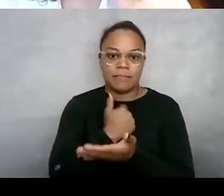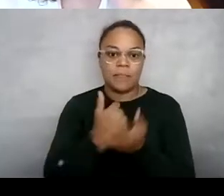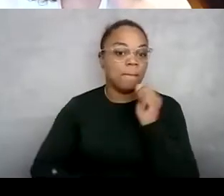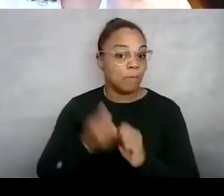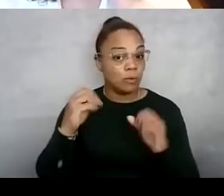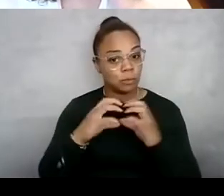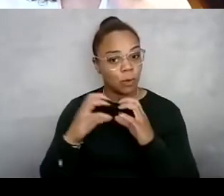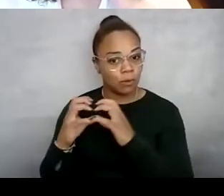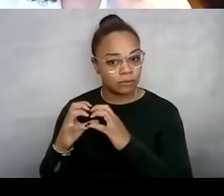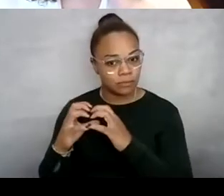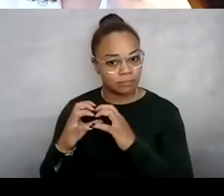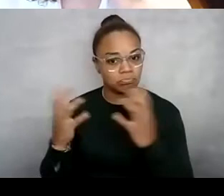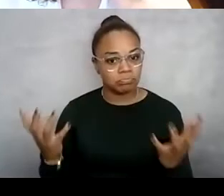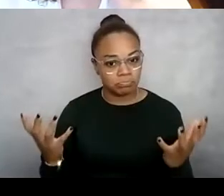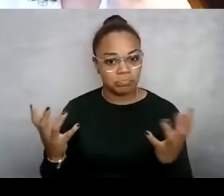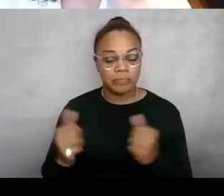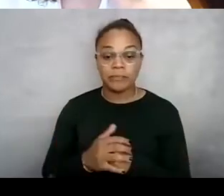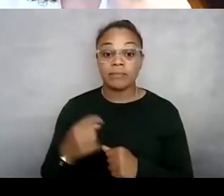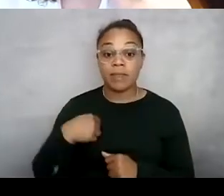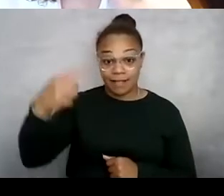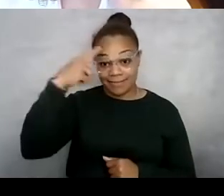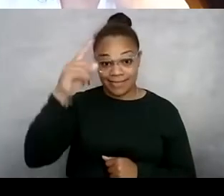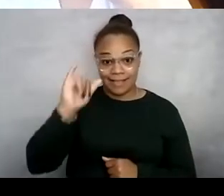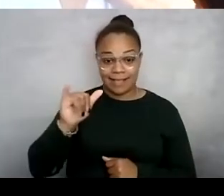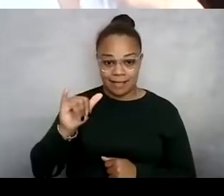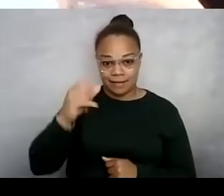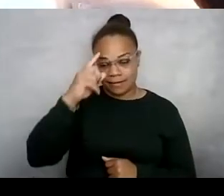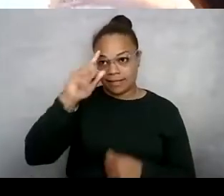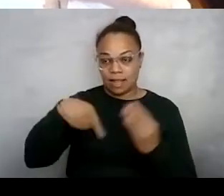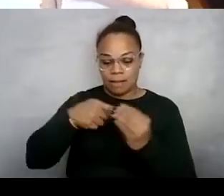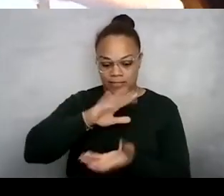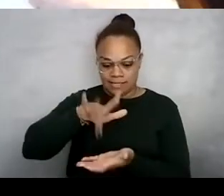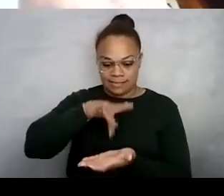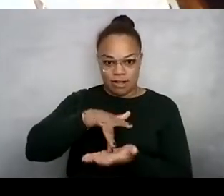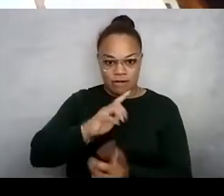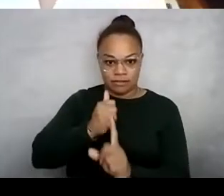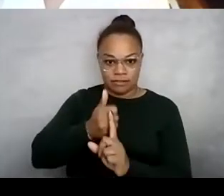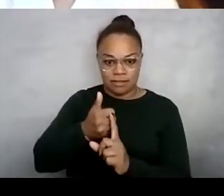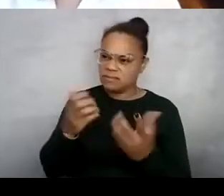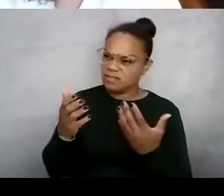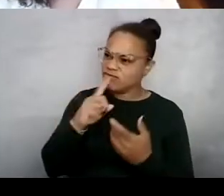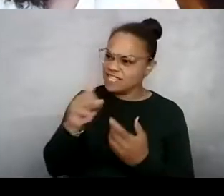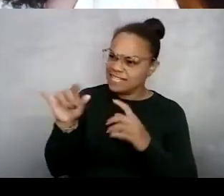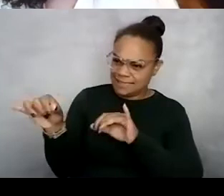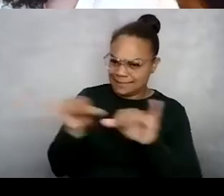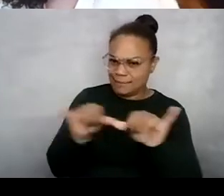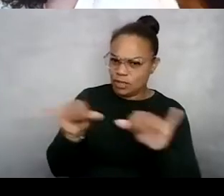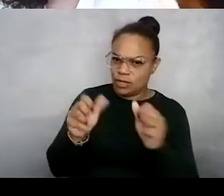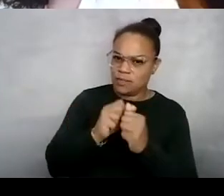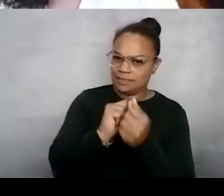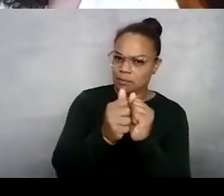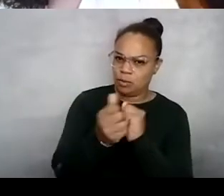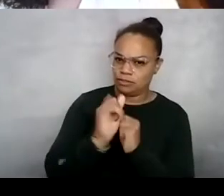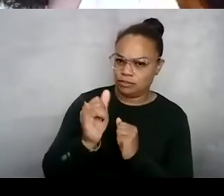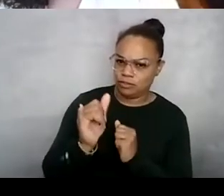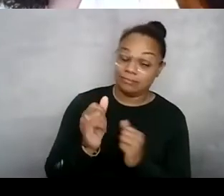of self, it's true in sports as well, speaking of the old topic, but the way